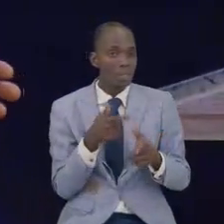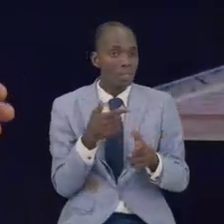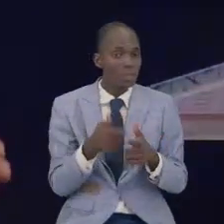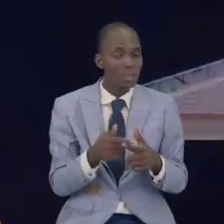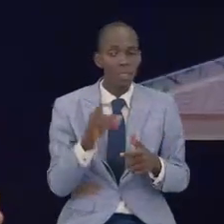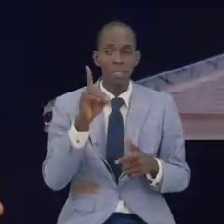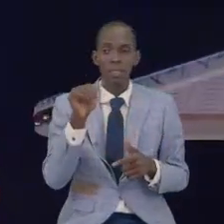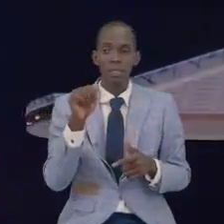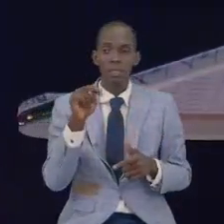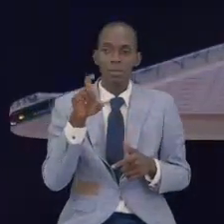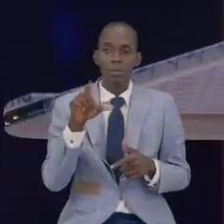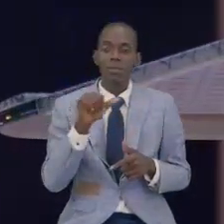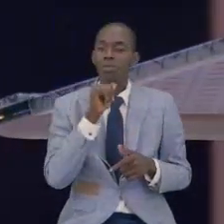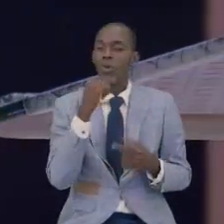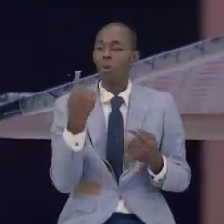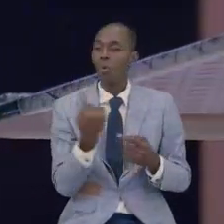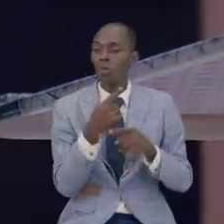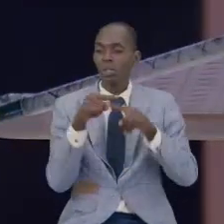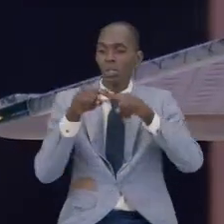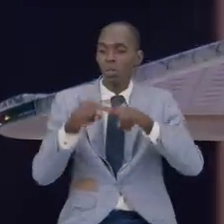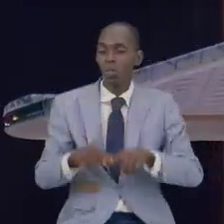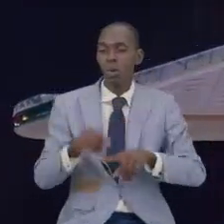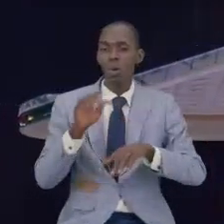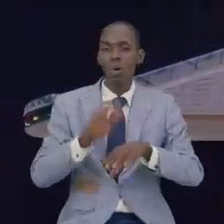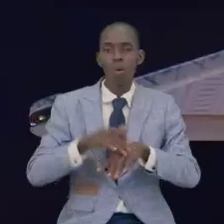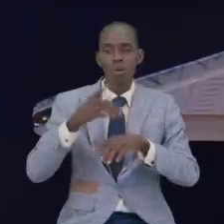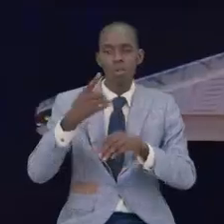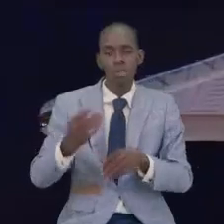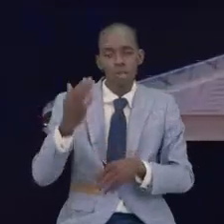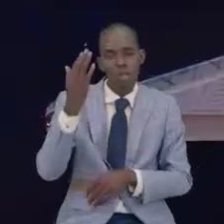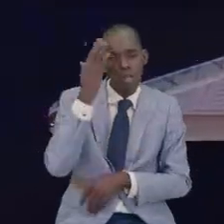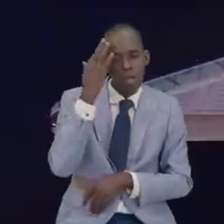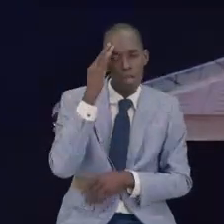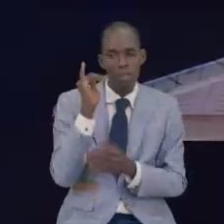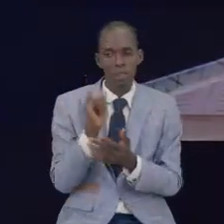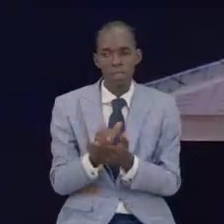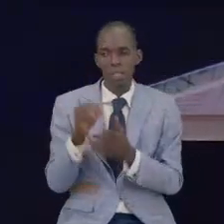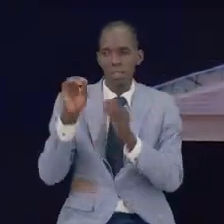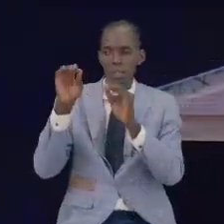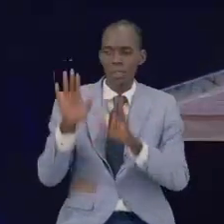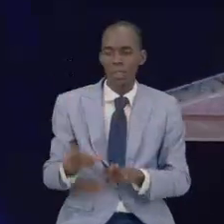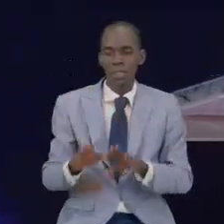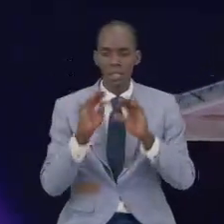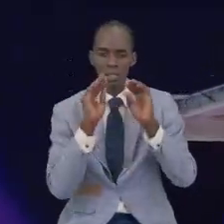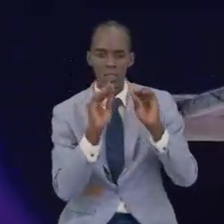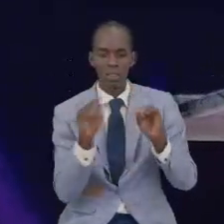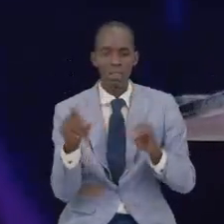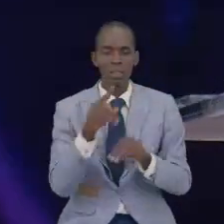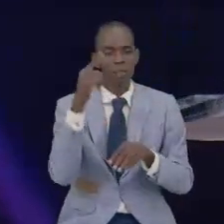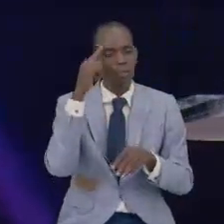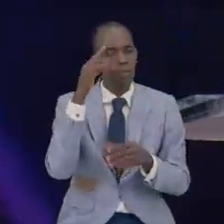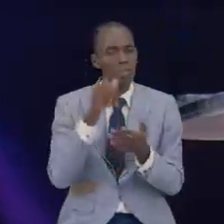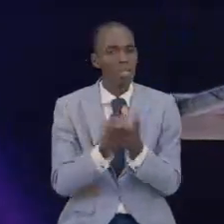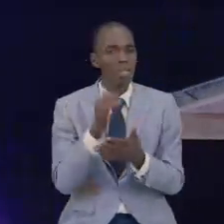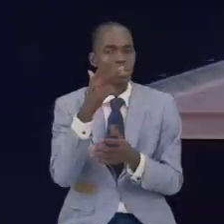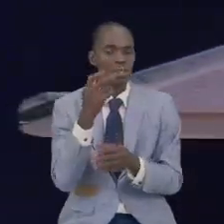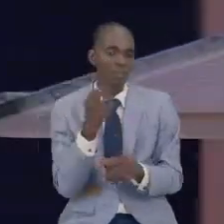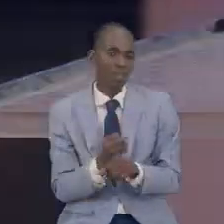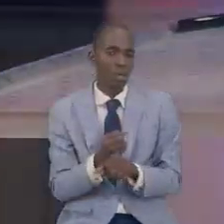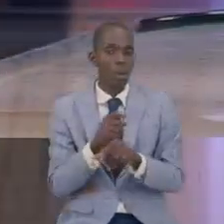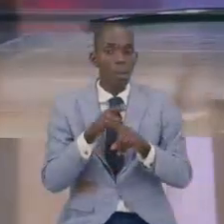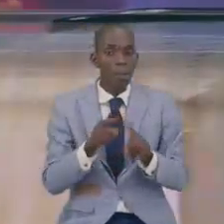only depend upon the knowledge that they taught them in that training school. He took